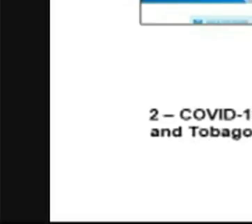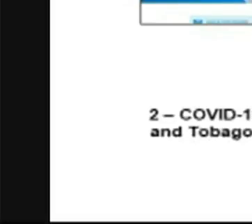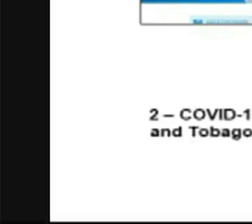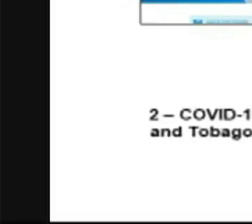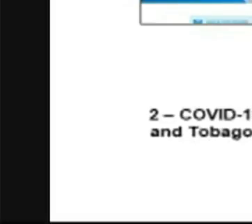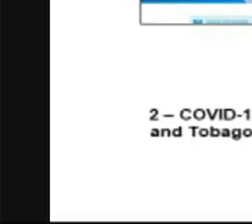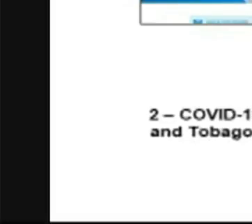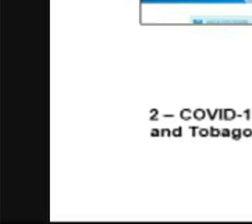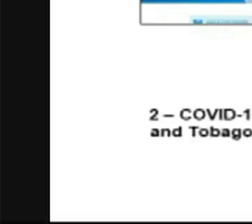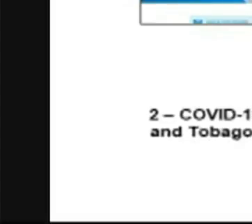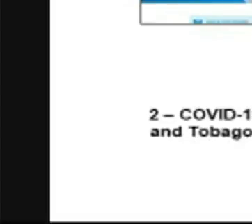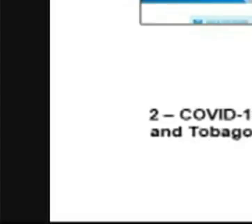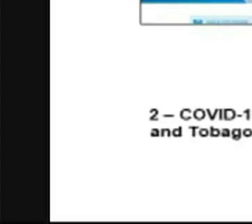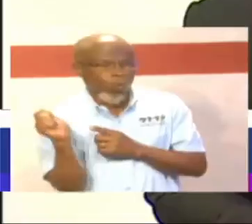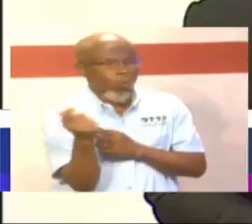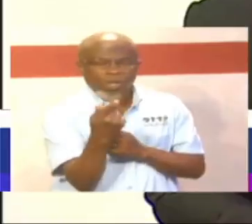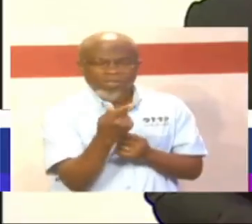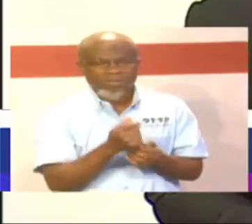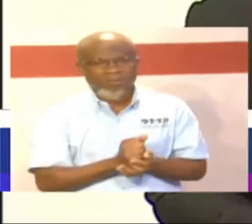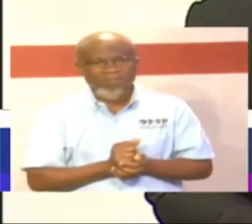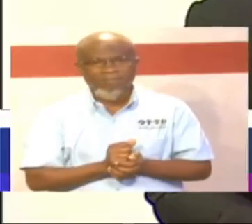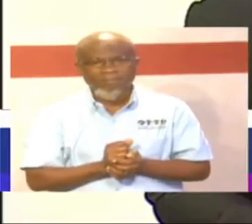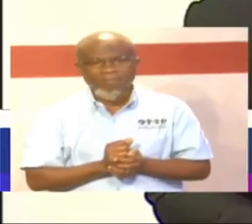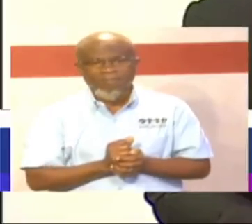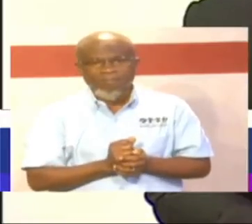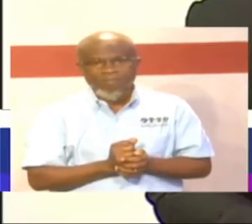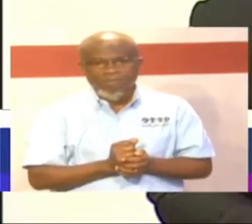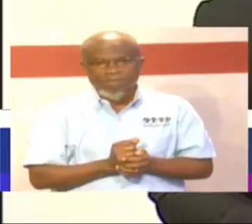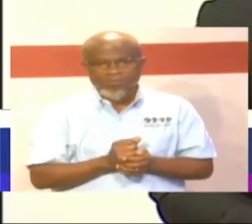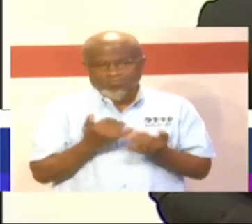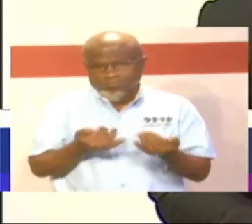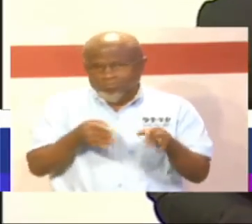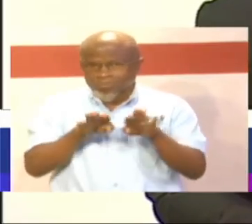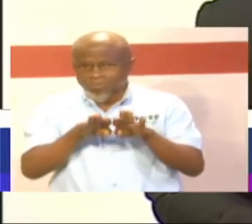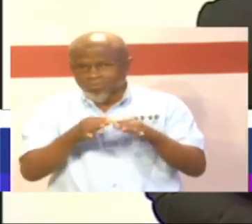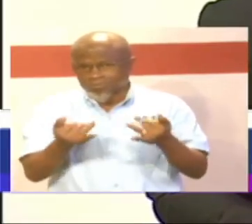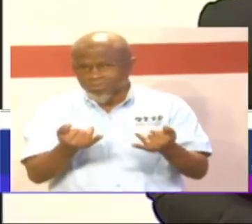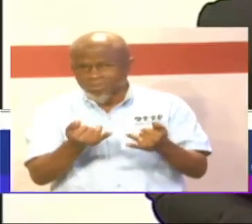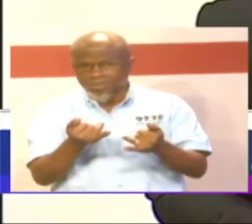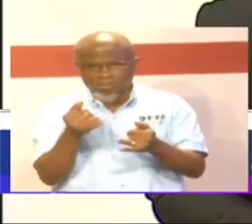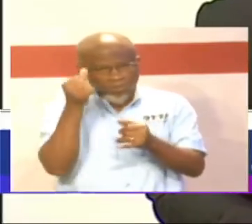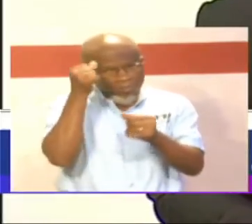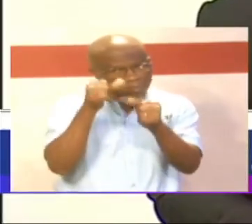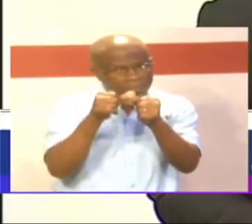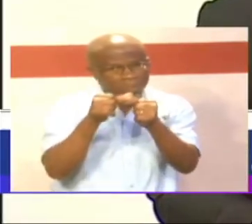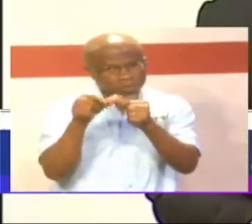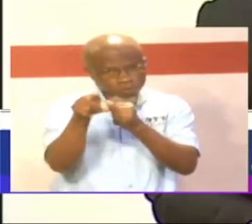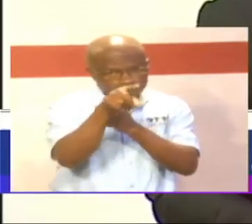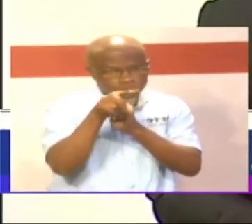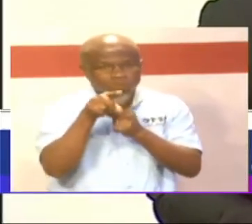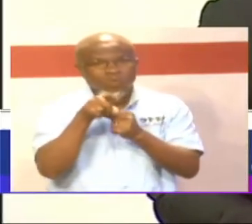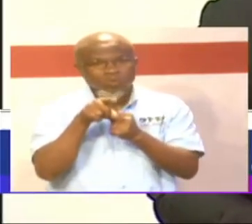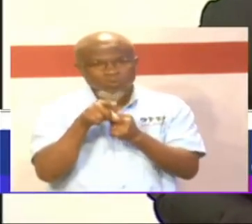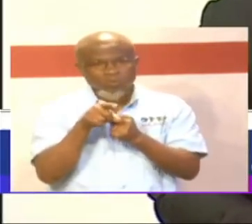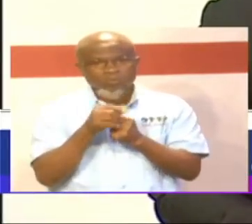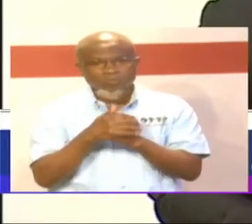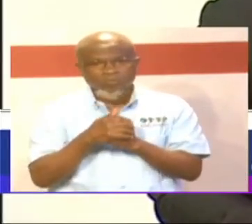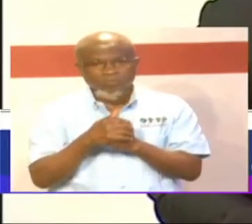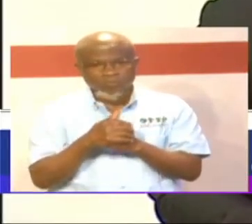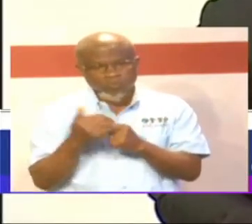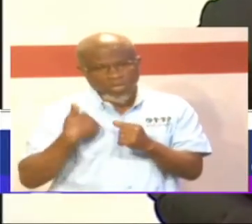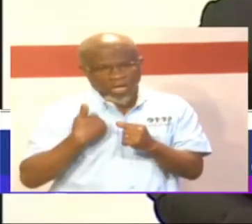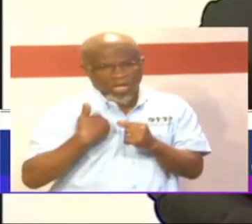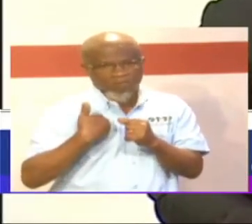you have not yet taken that opportunity. And as I close today, I remind everyone that for credible information, we could access the Ministry of